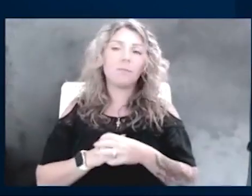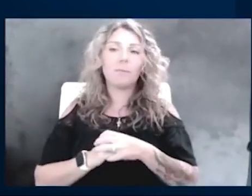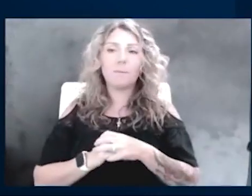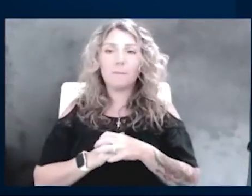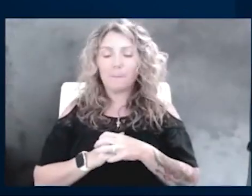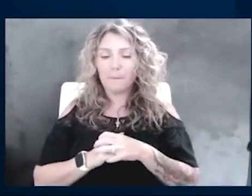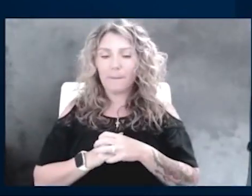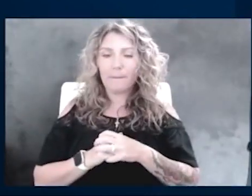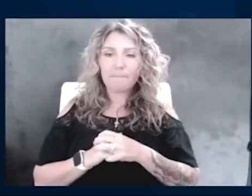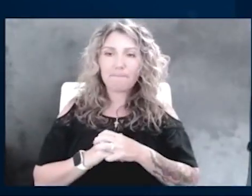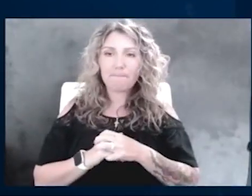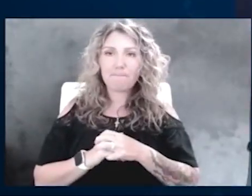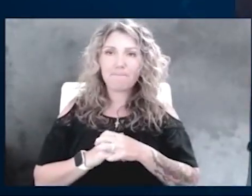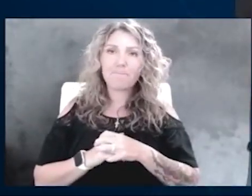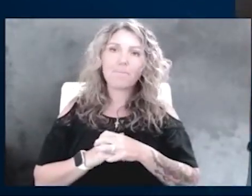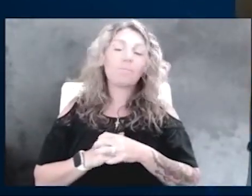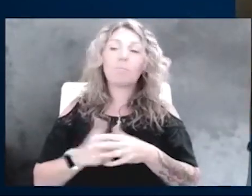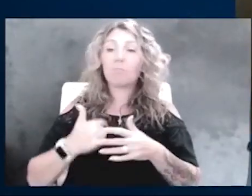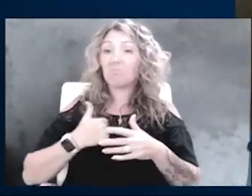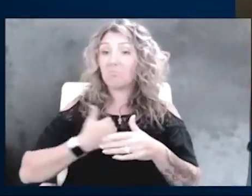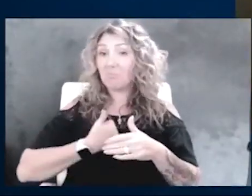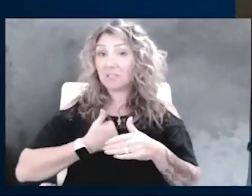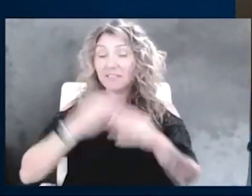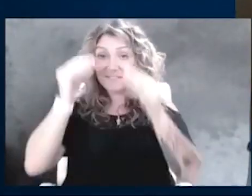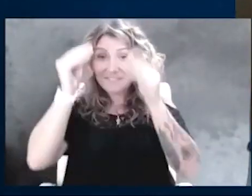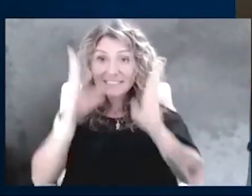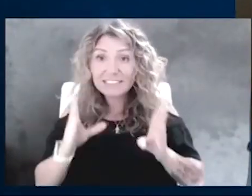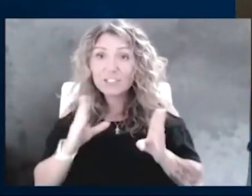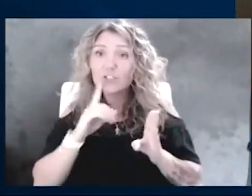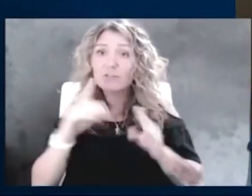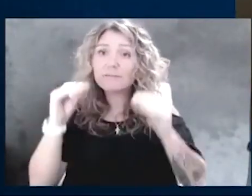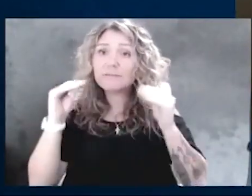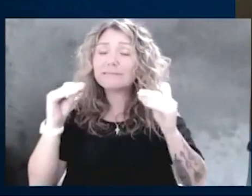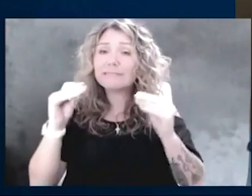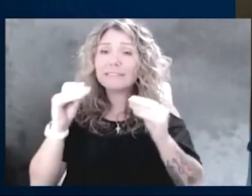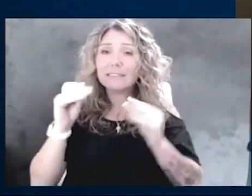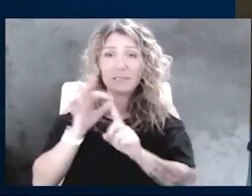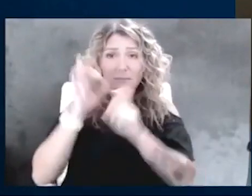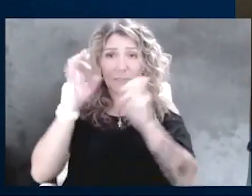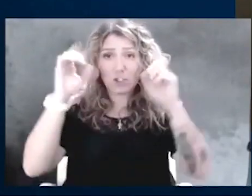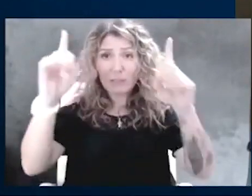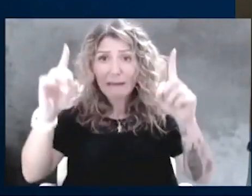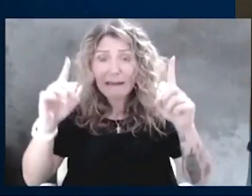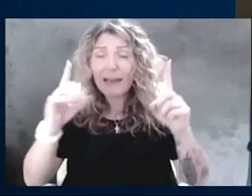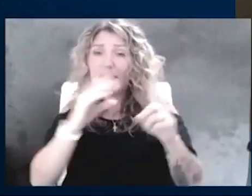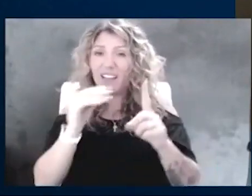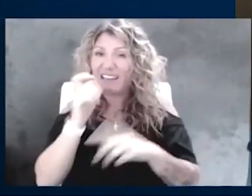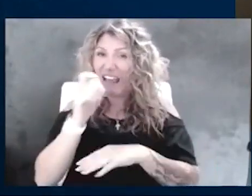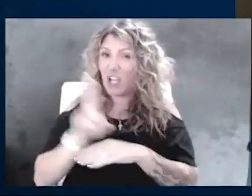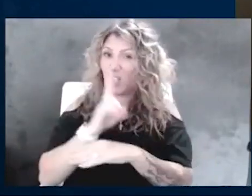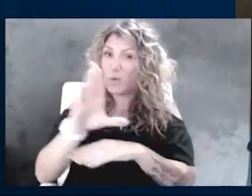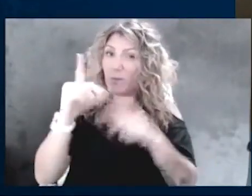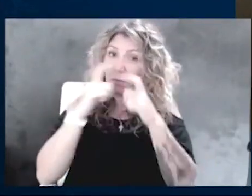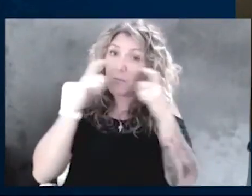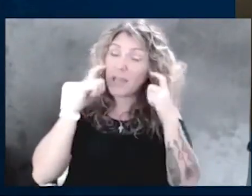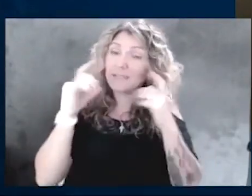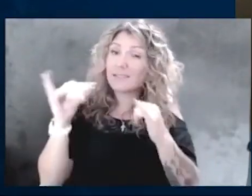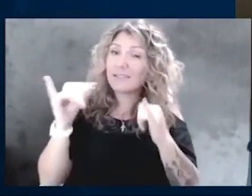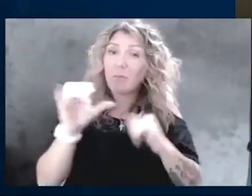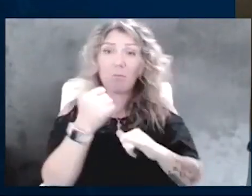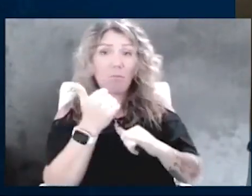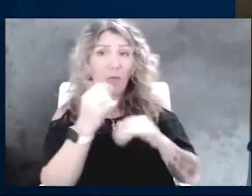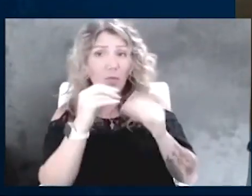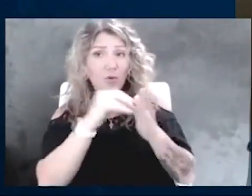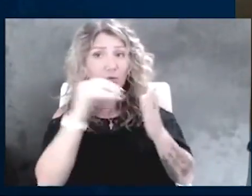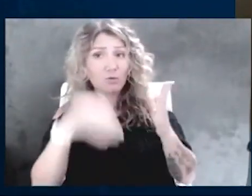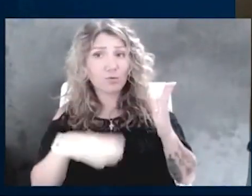You know, I'm a teacher. I teach kids with special ed, and they don't wear their masks as well as some students do, and so, you know, I really knew it